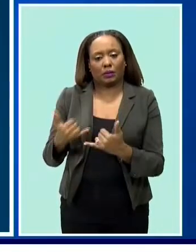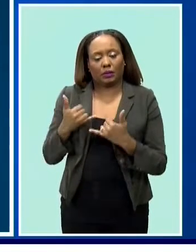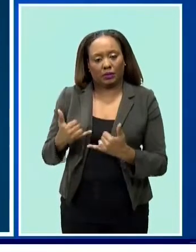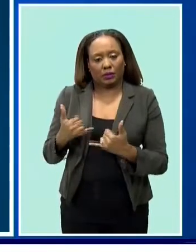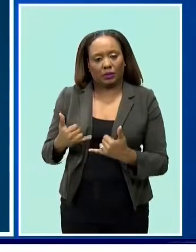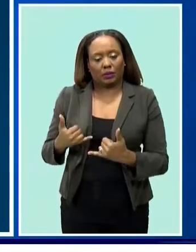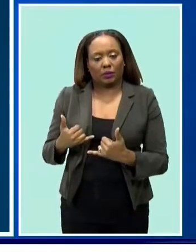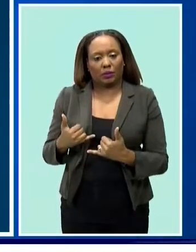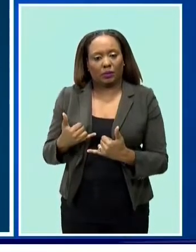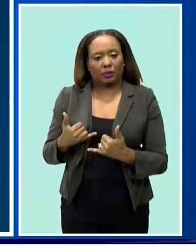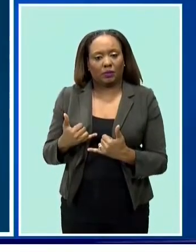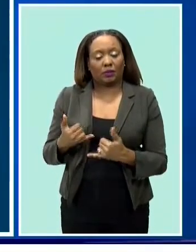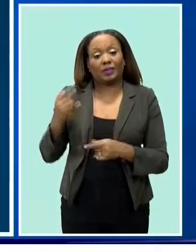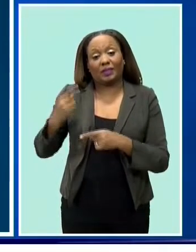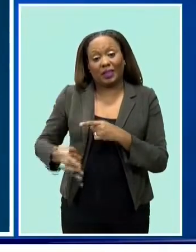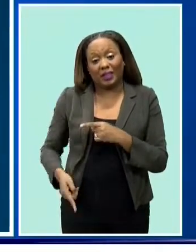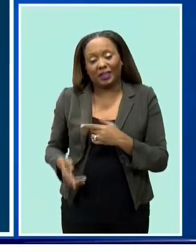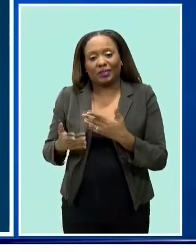contribute